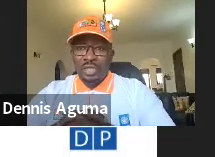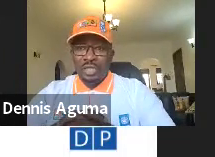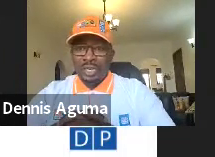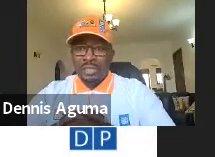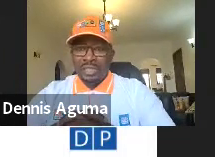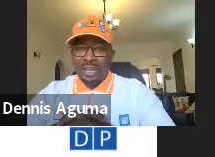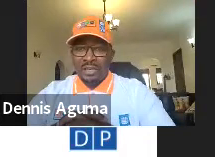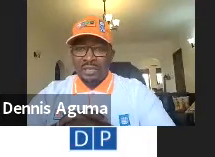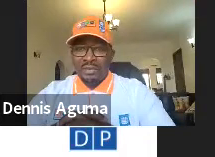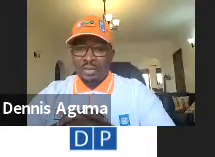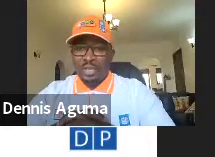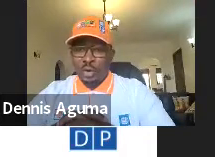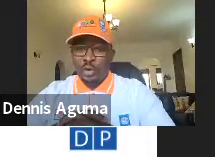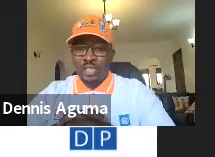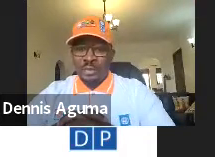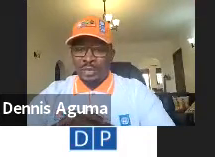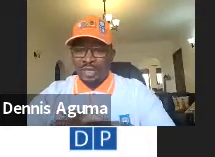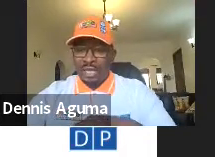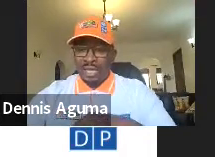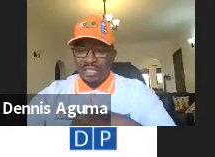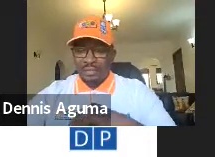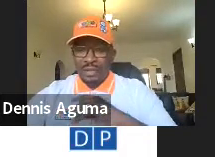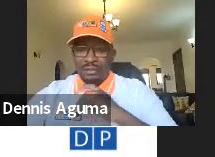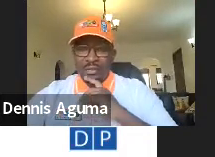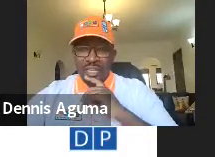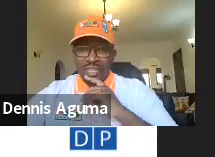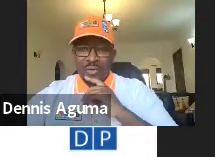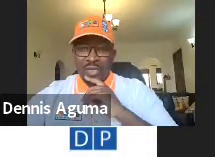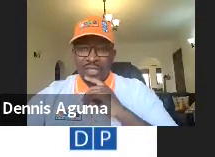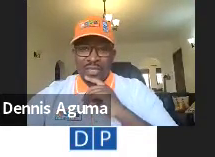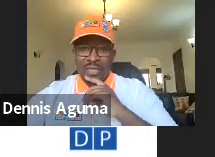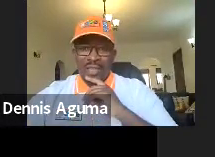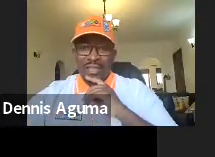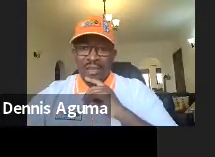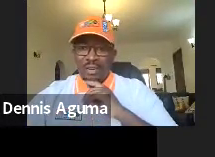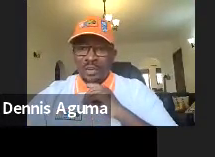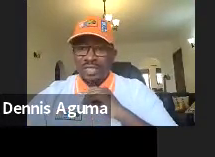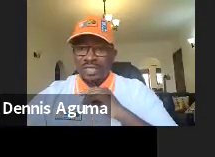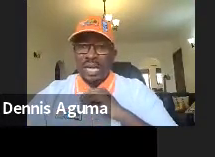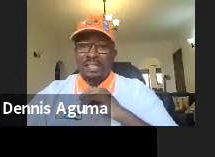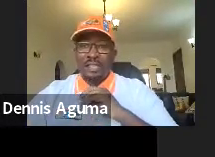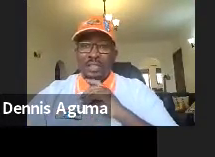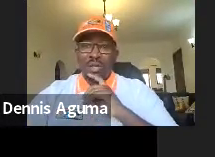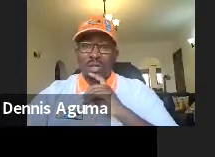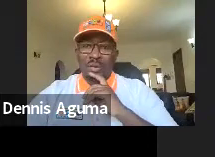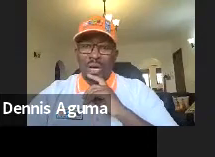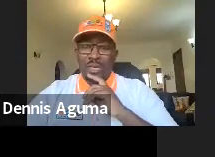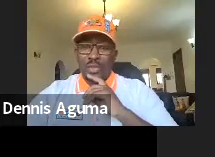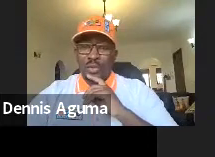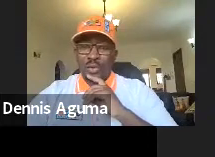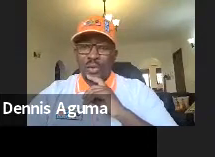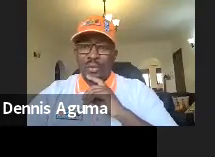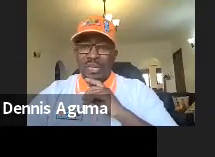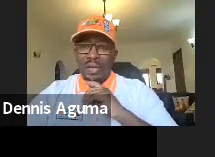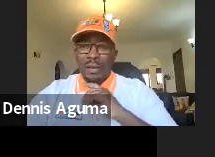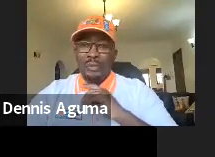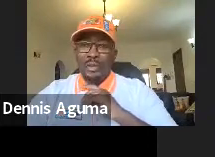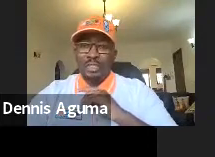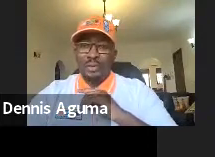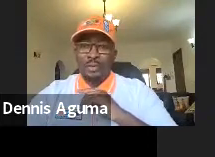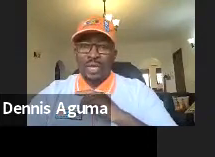really doing this kind of stuff. So the whole UNDP team from NASE would like to say thank you very much. And I'd like to hand over back to